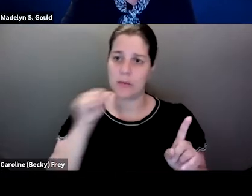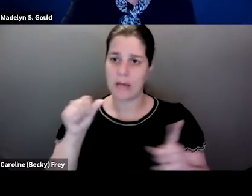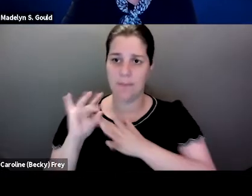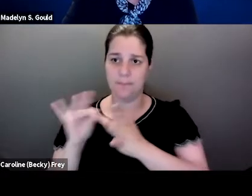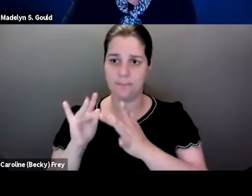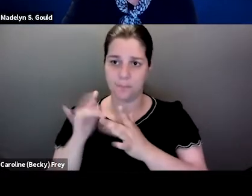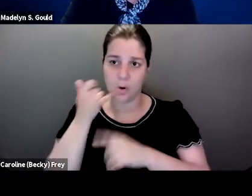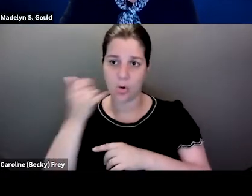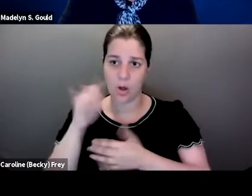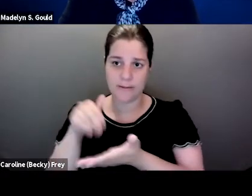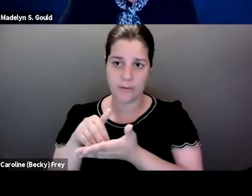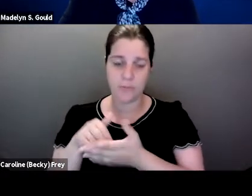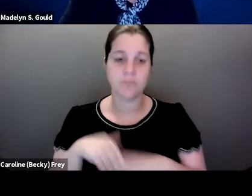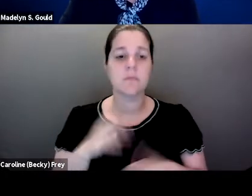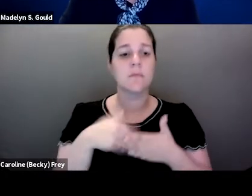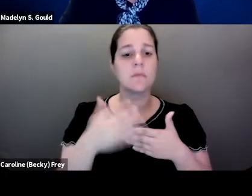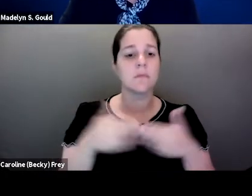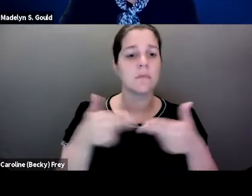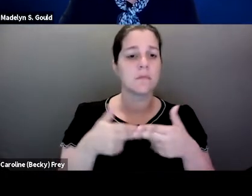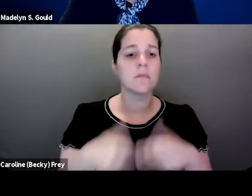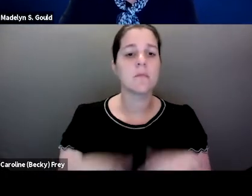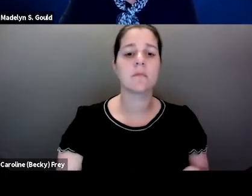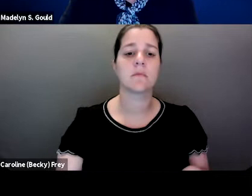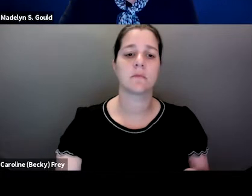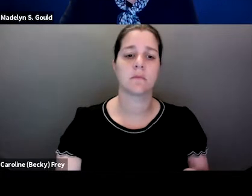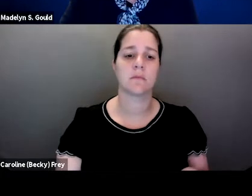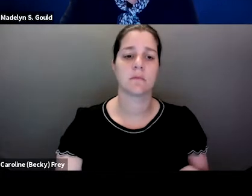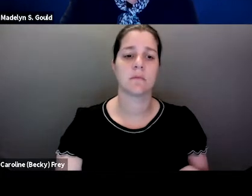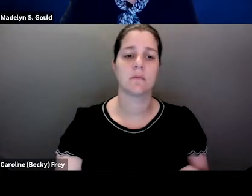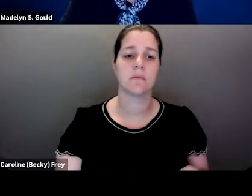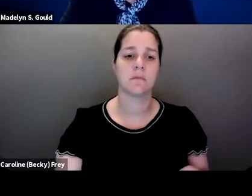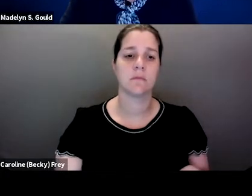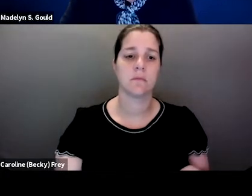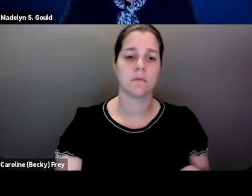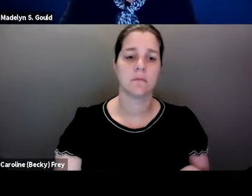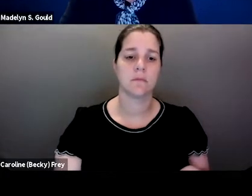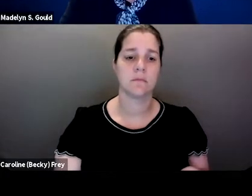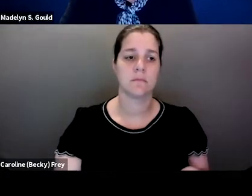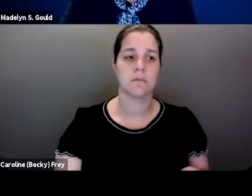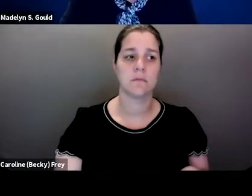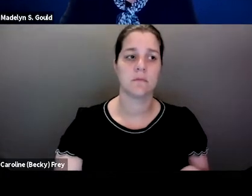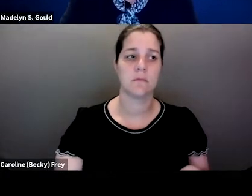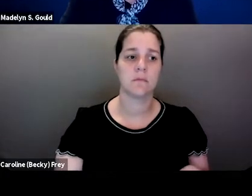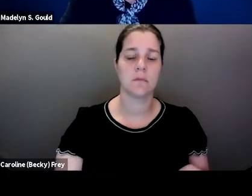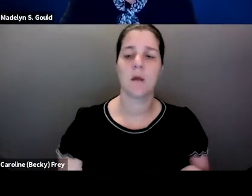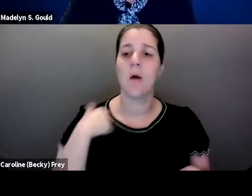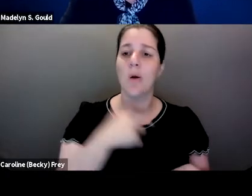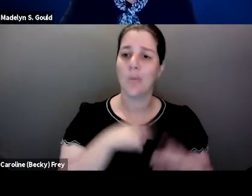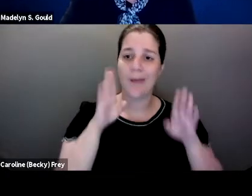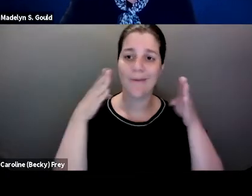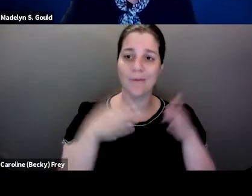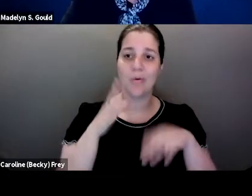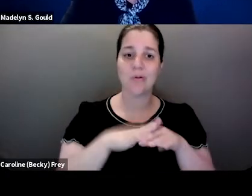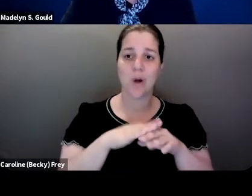slide. We then started focusing on callers who were at imminent risk